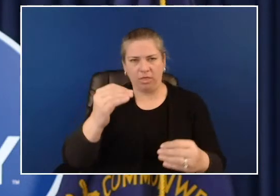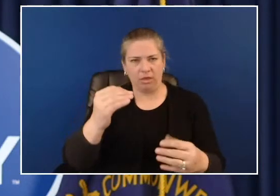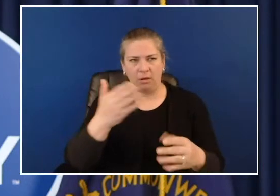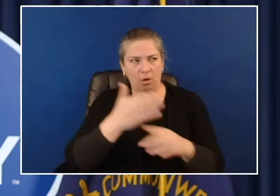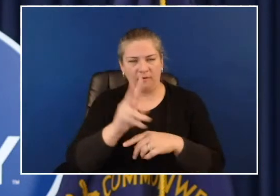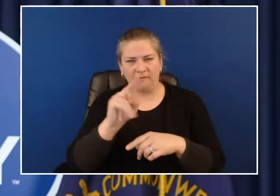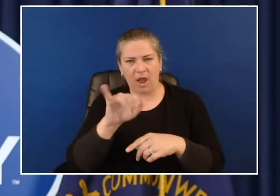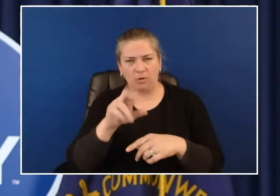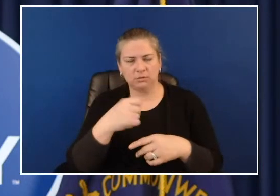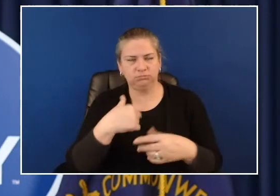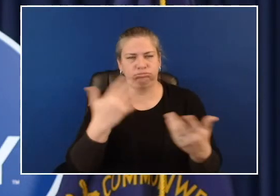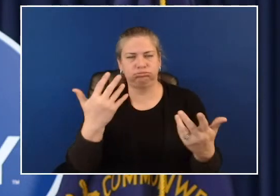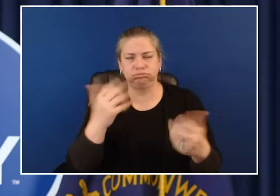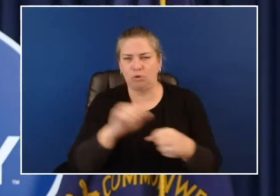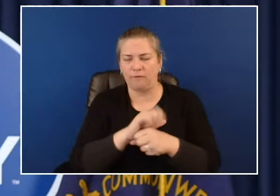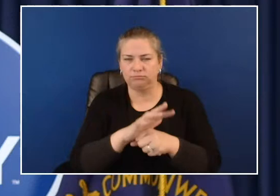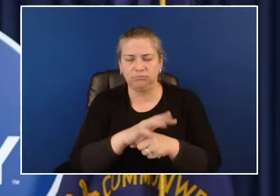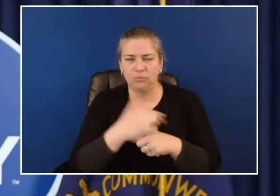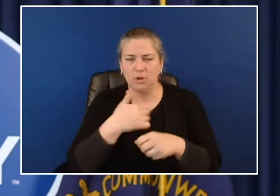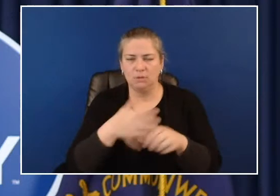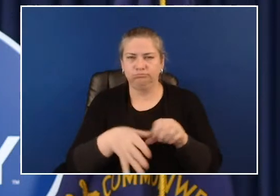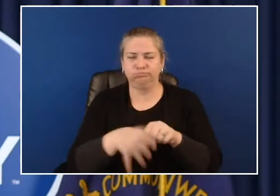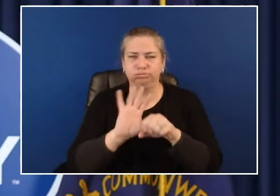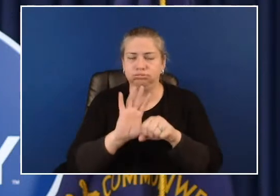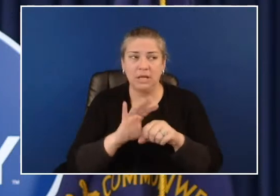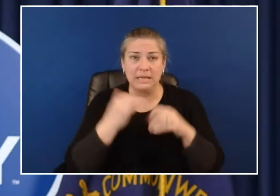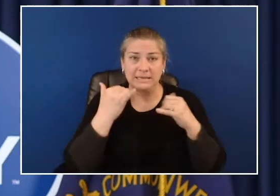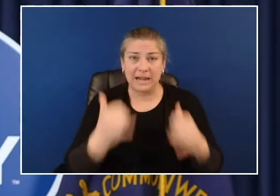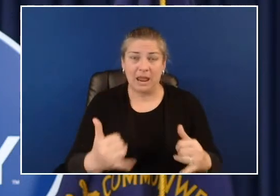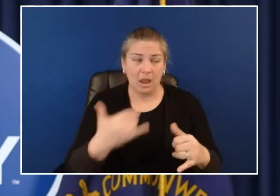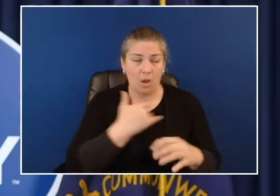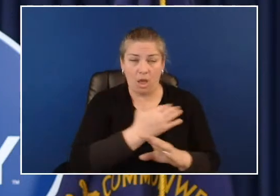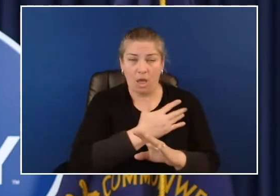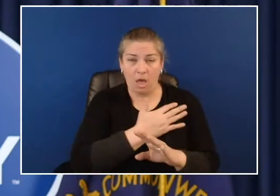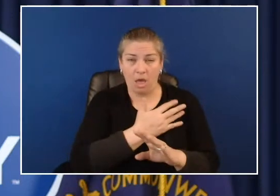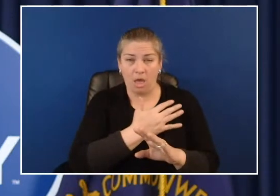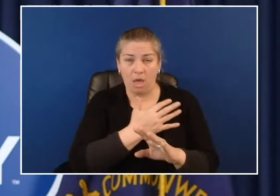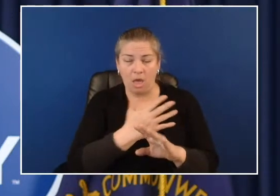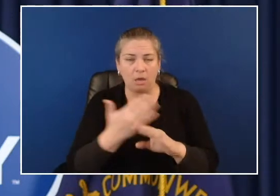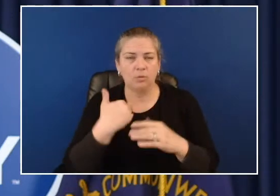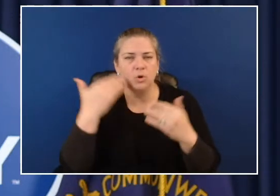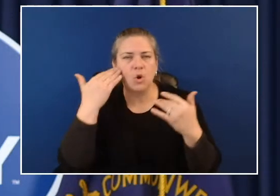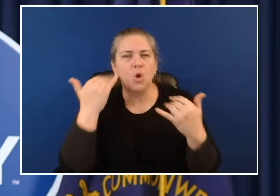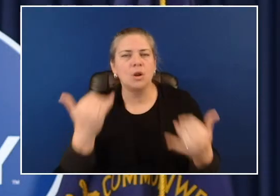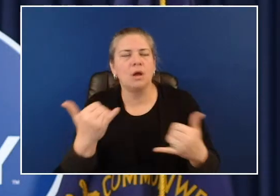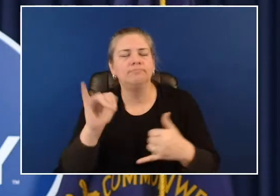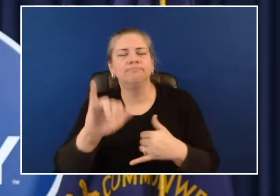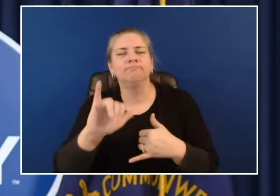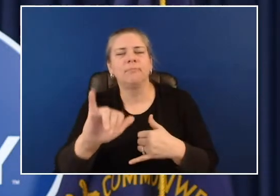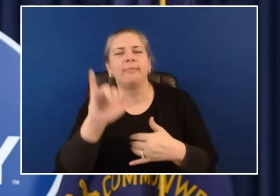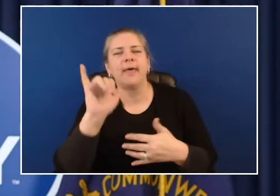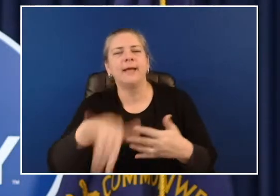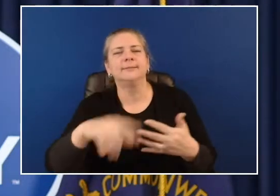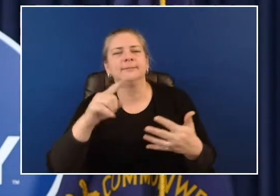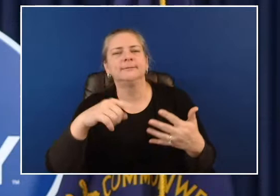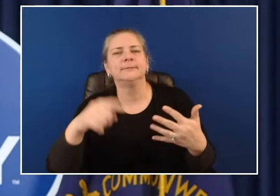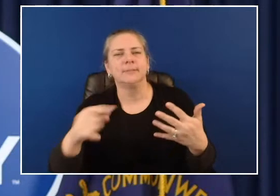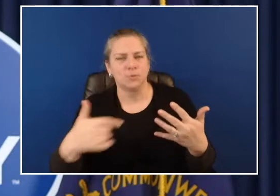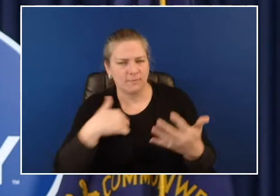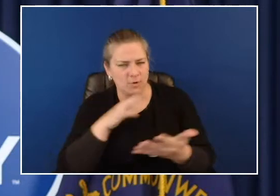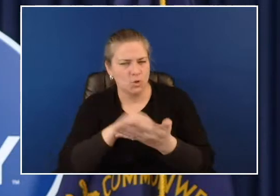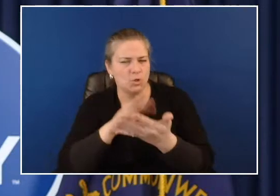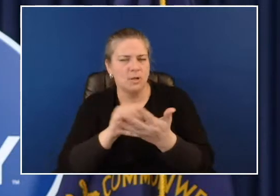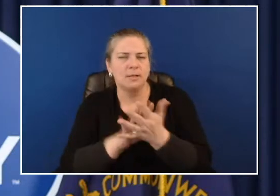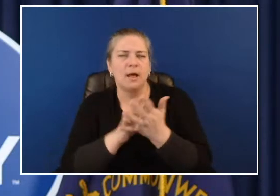think through all the defenses that you have versus where the virus is at the moment. Corinne, we will get you